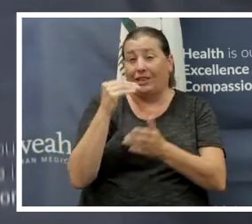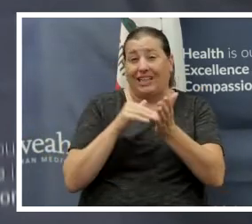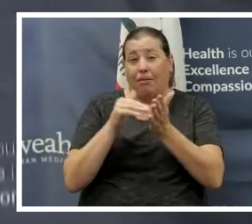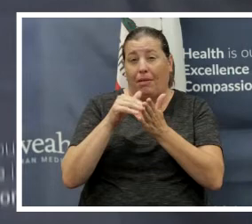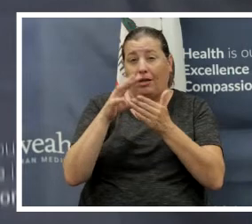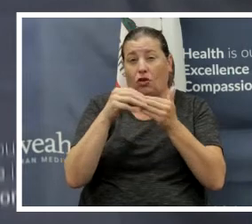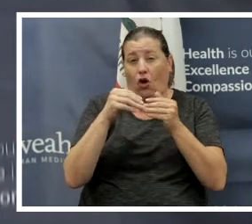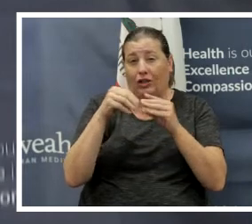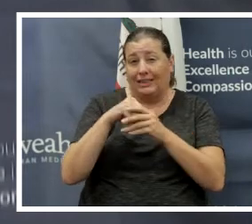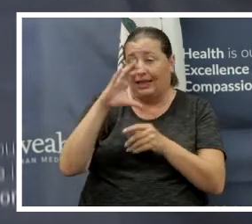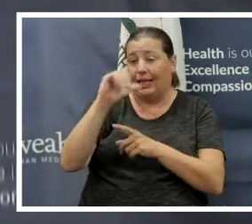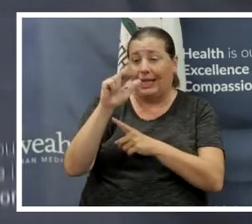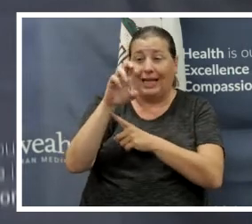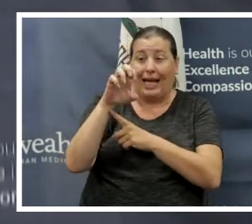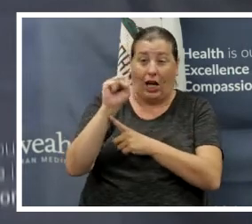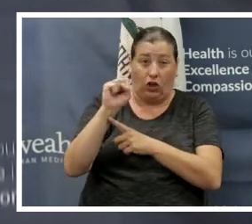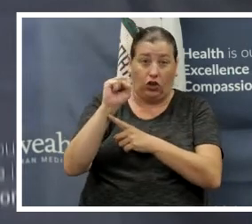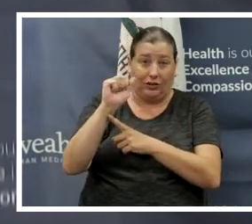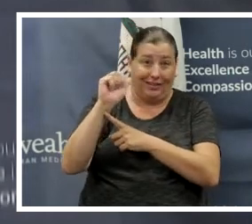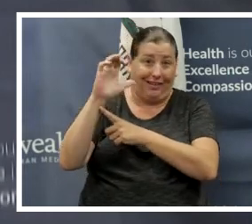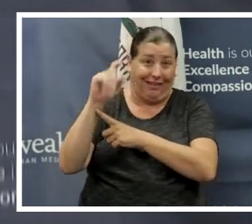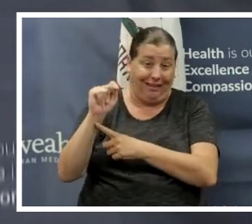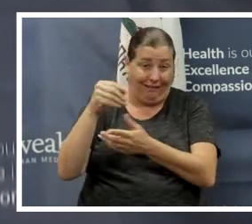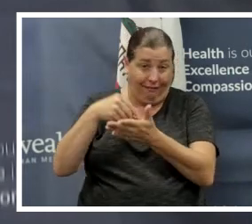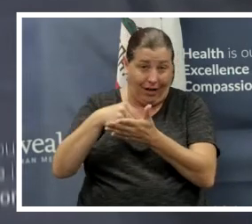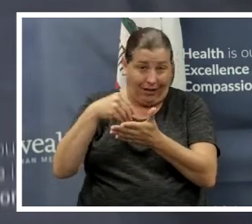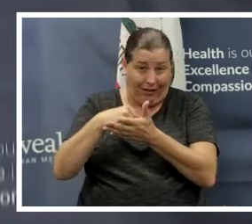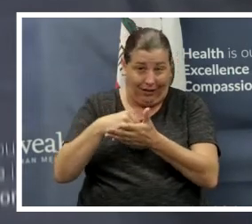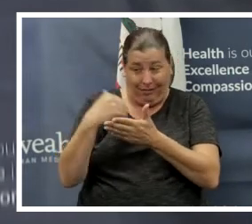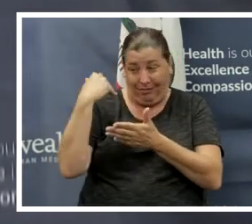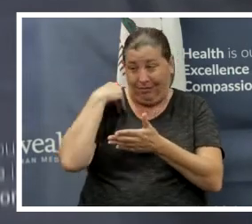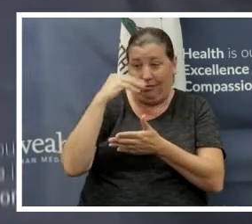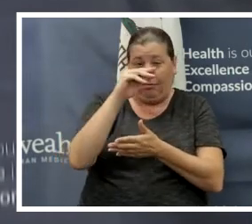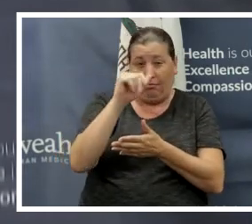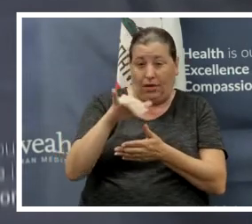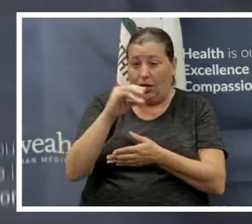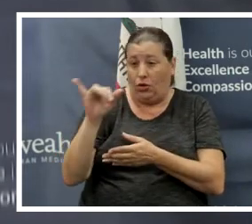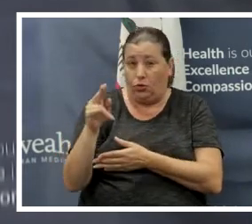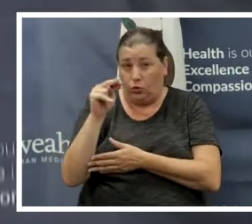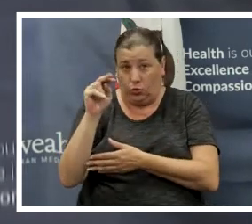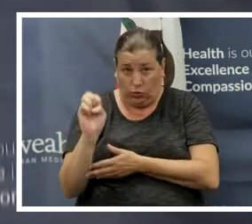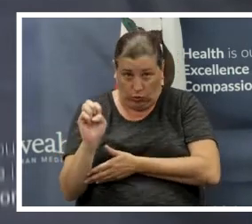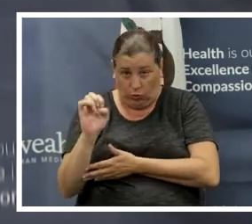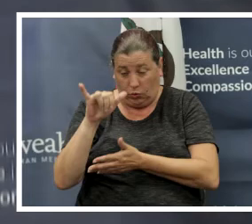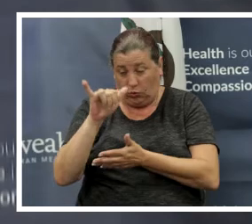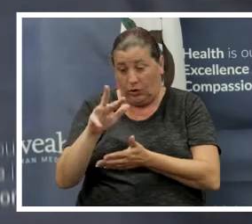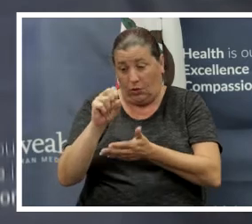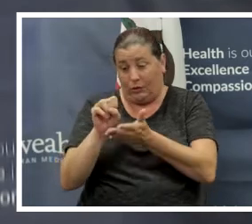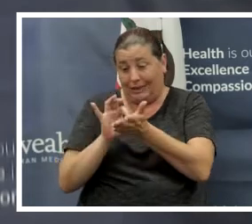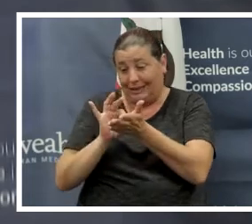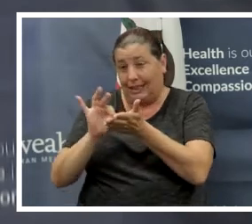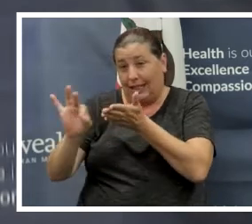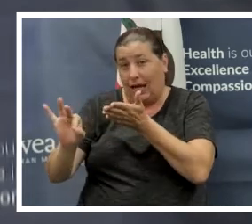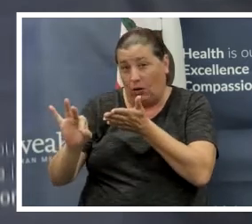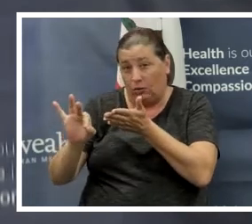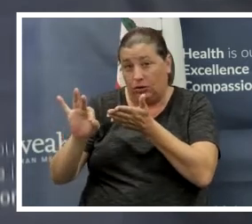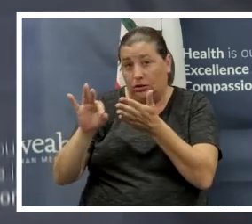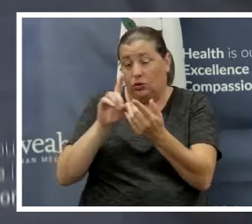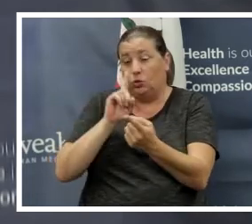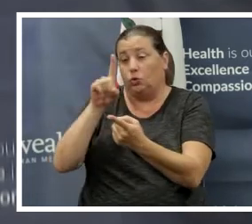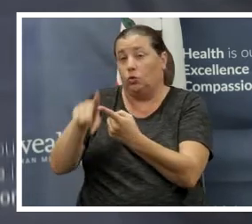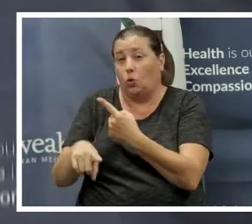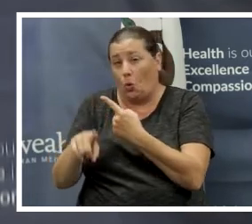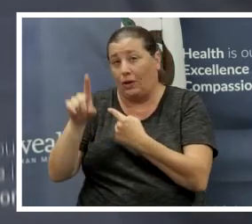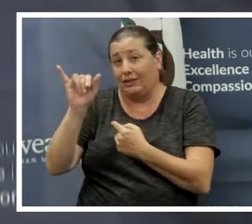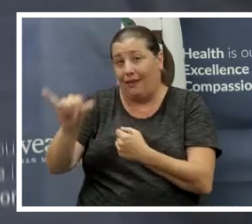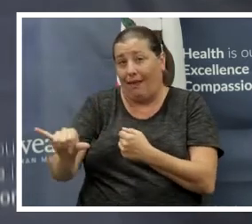funding over the course of May and June that was counted towards that operating loss that we